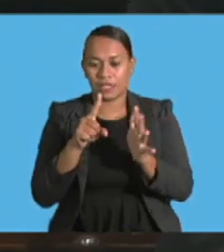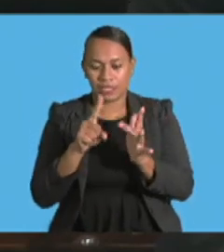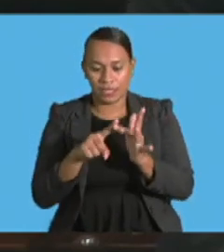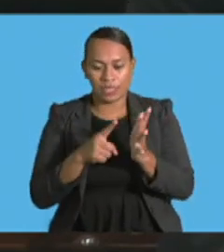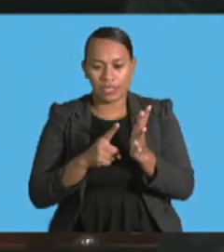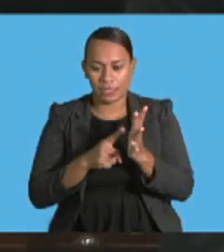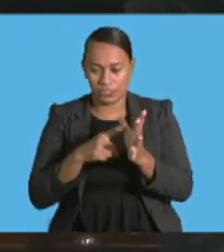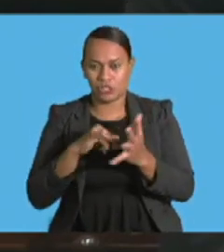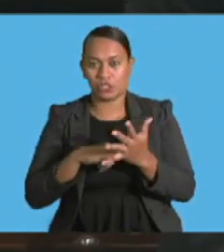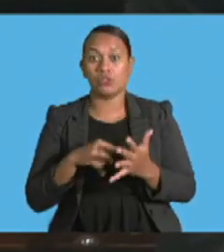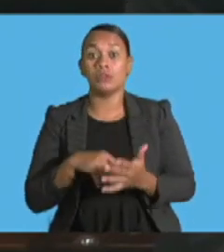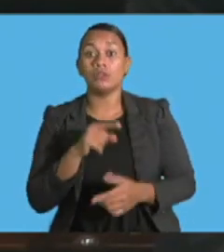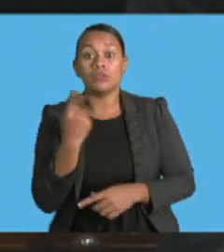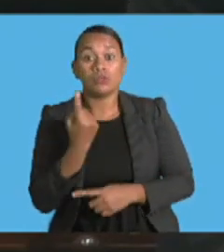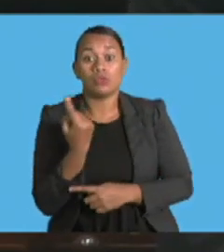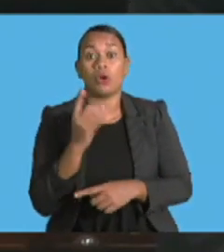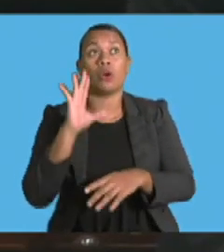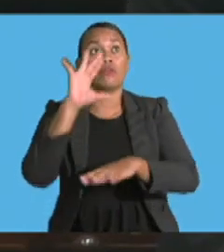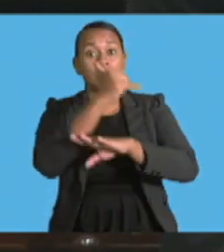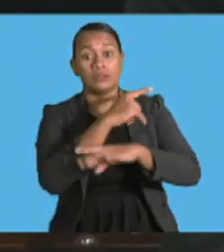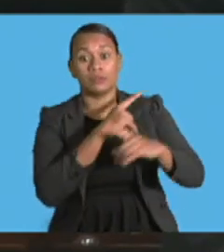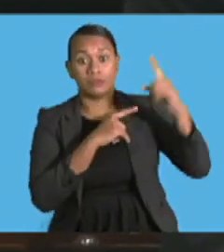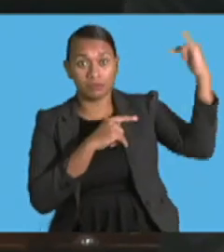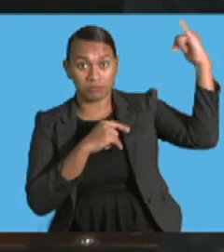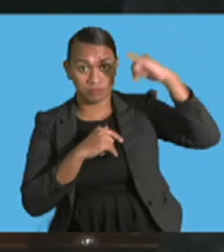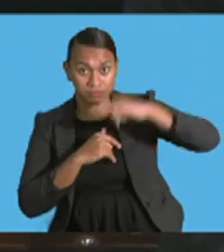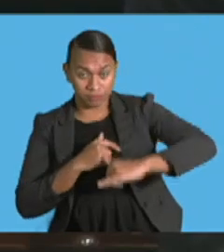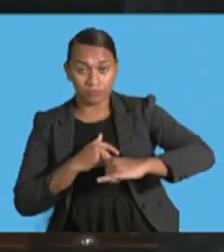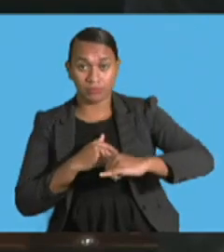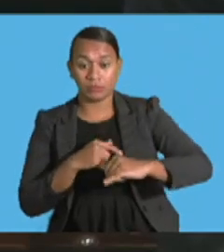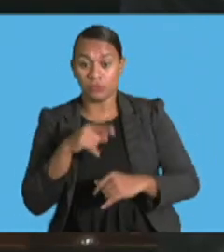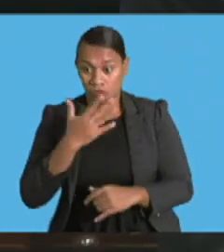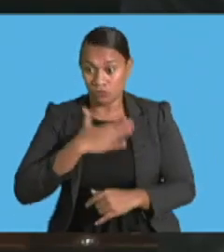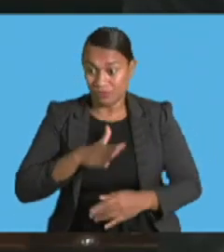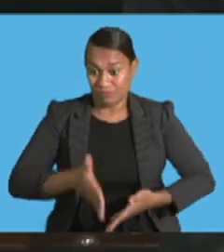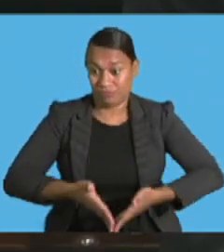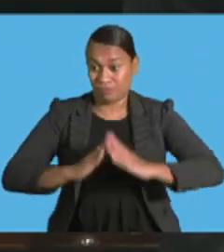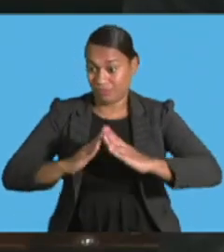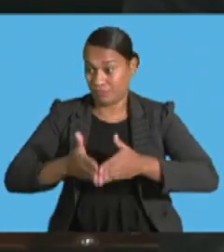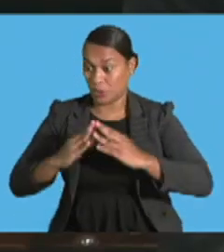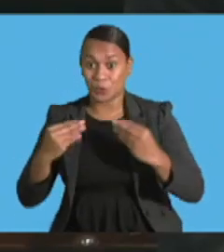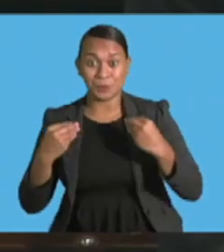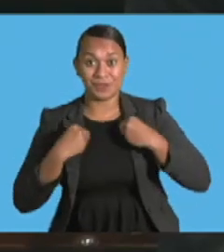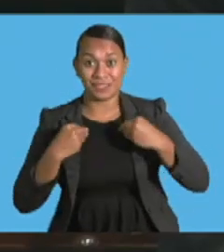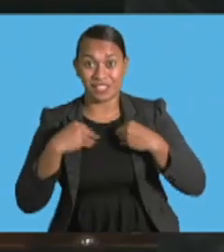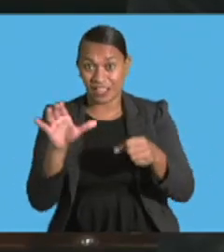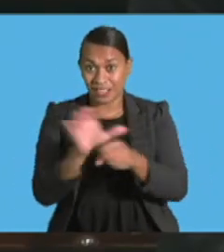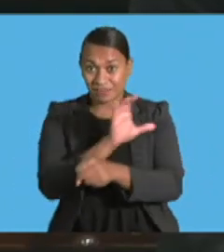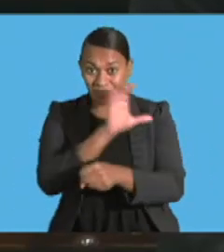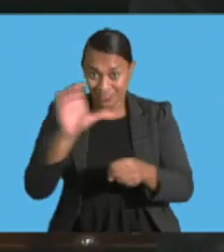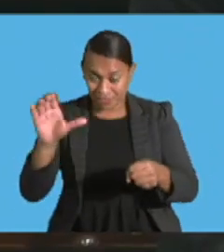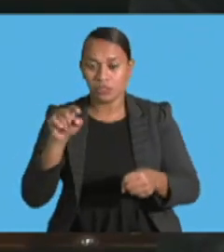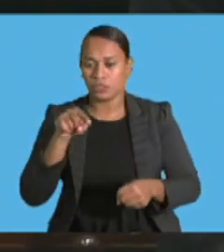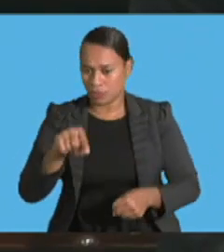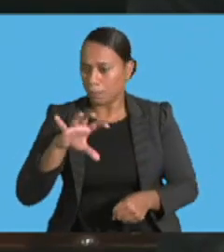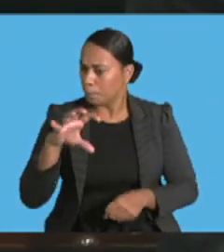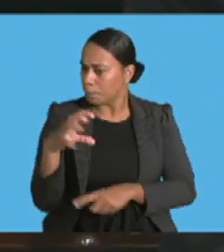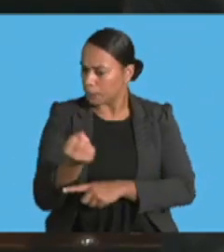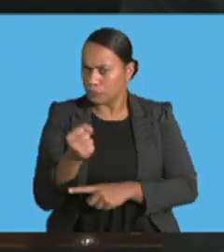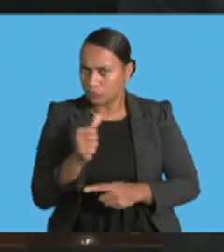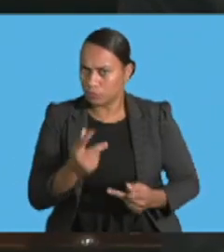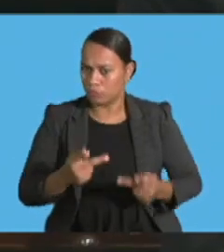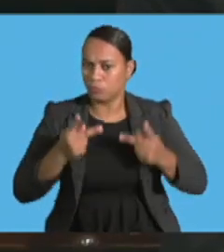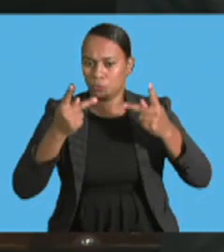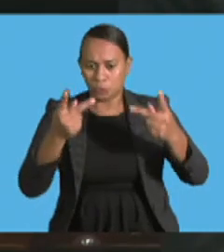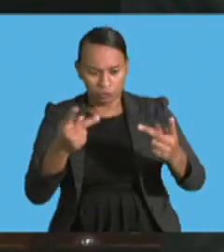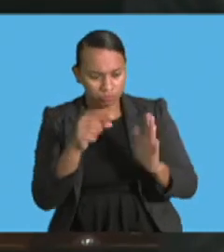are required to submit a screening application to the department, who will then undertake a detailed perusal of the proposal to decide whether